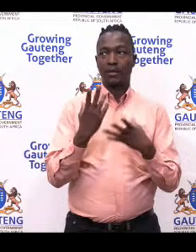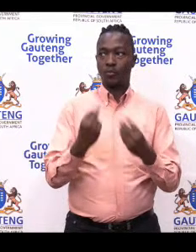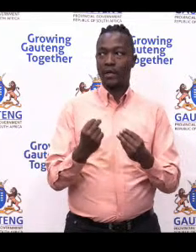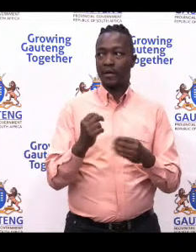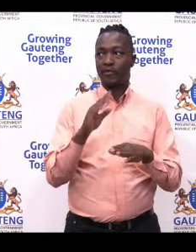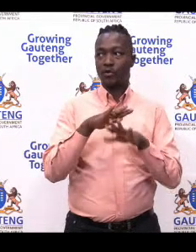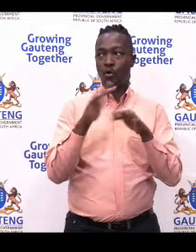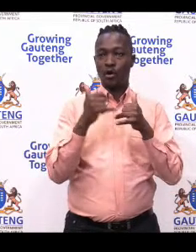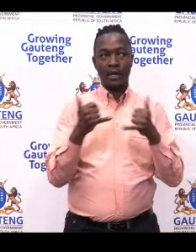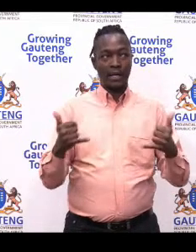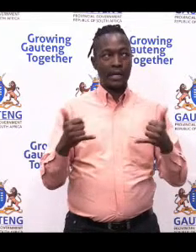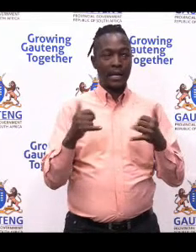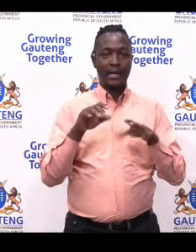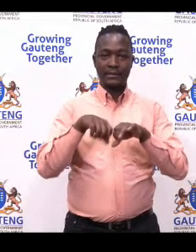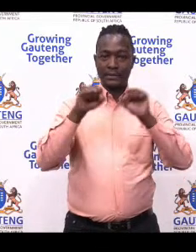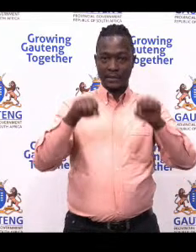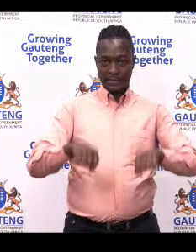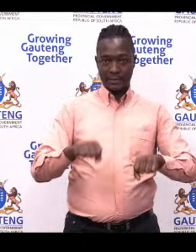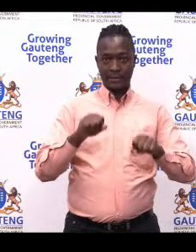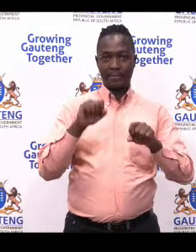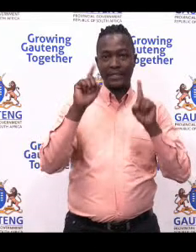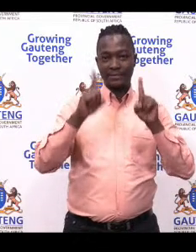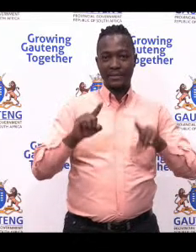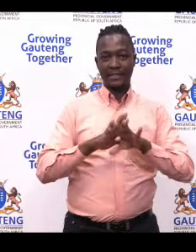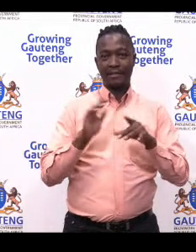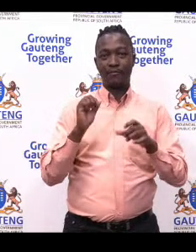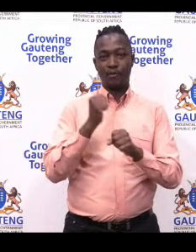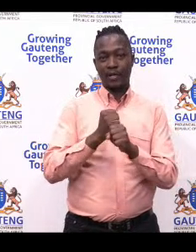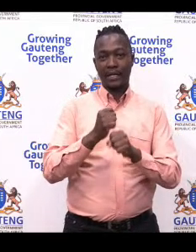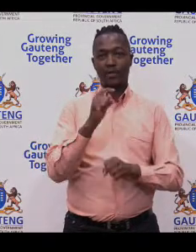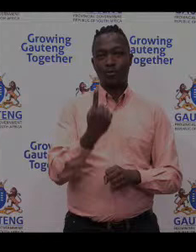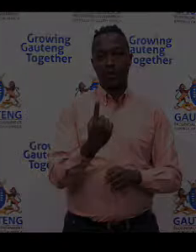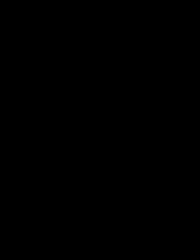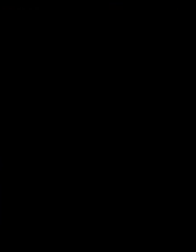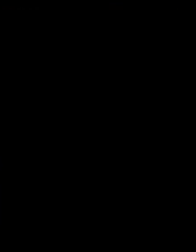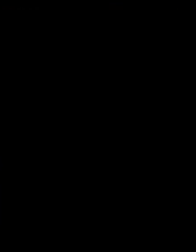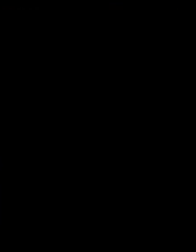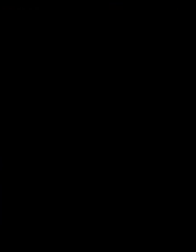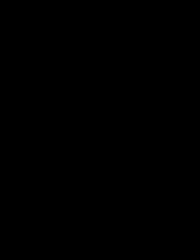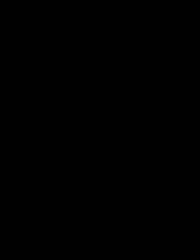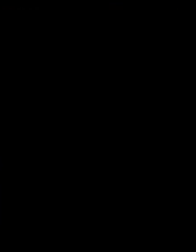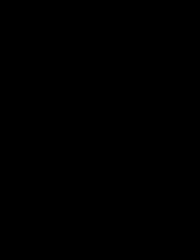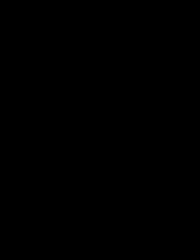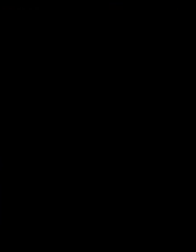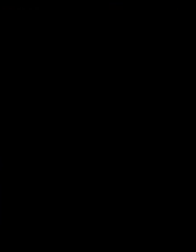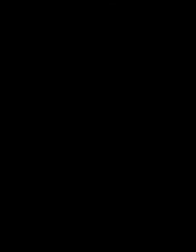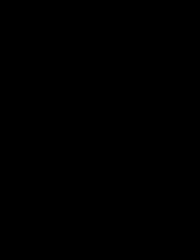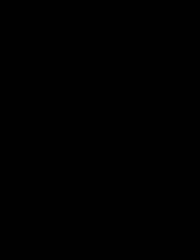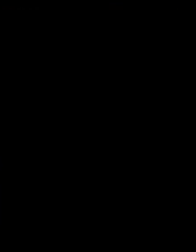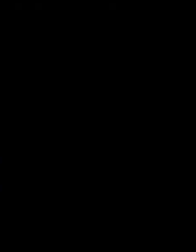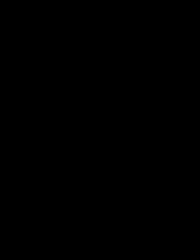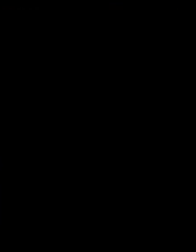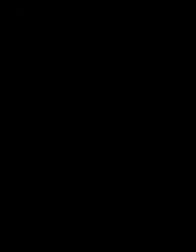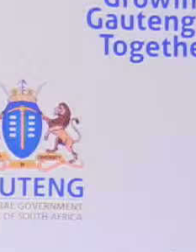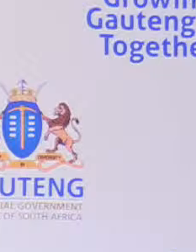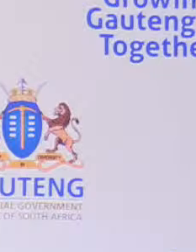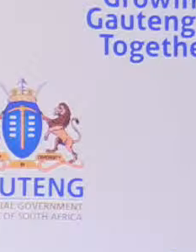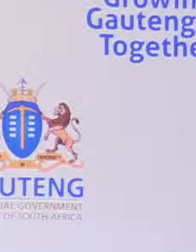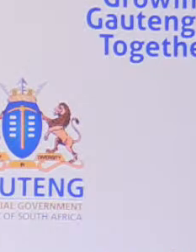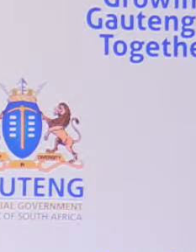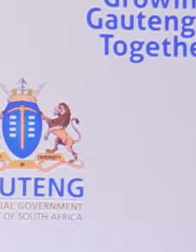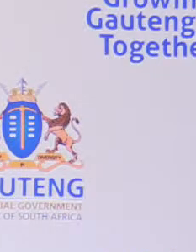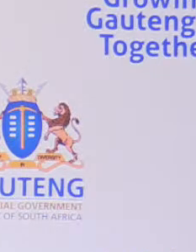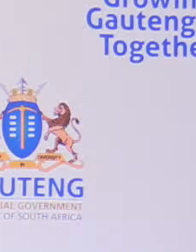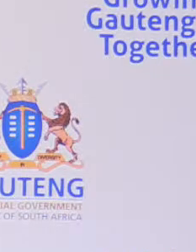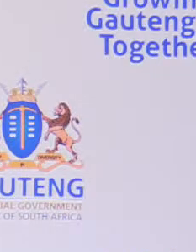online application system, especially for grade 1 and grade 8 learners. And these are the two grades in